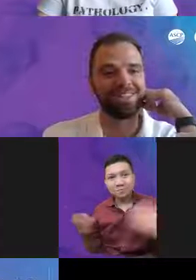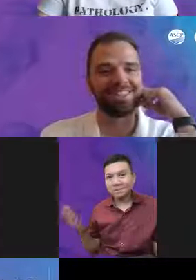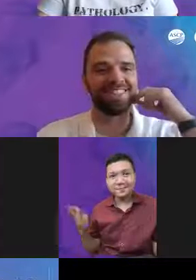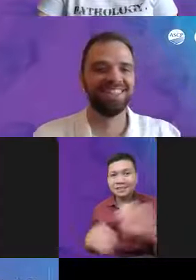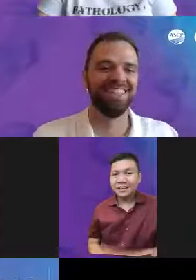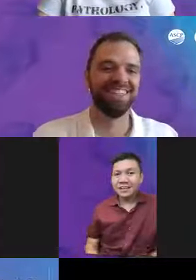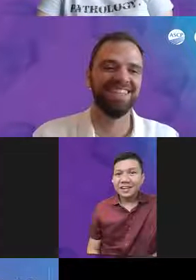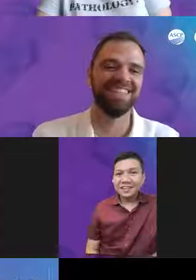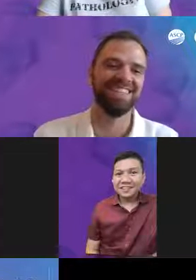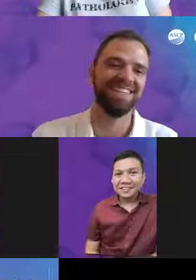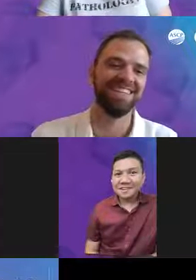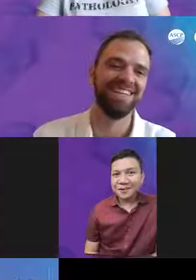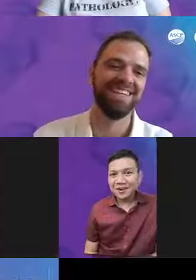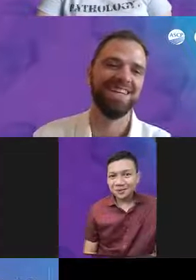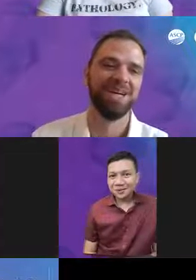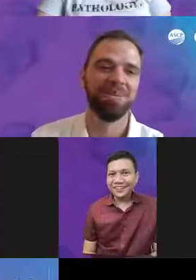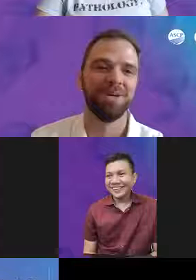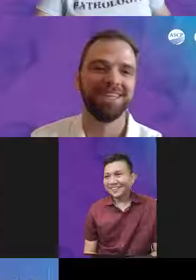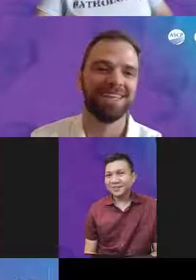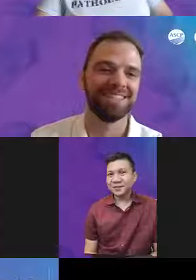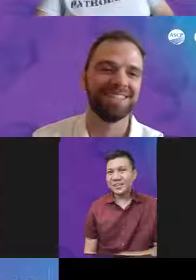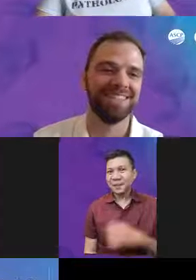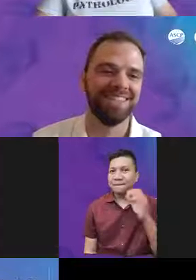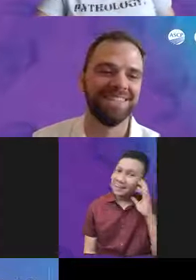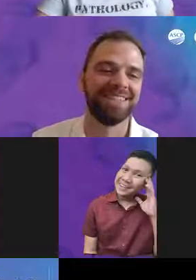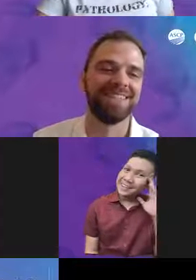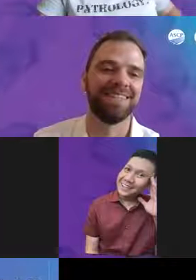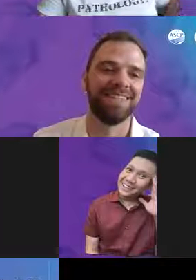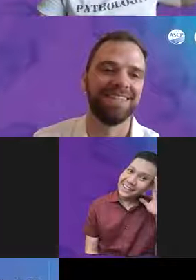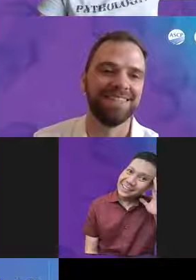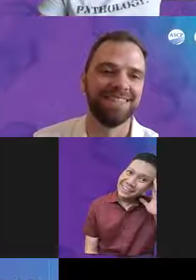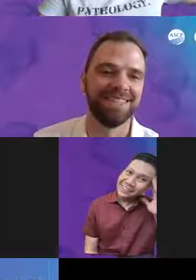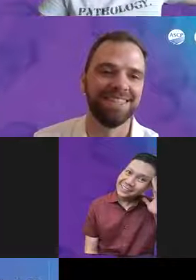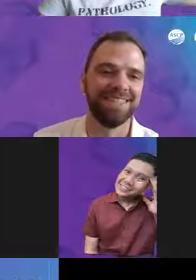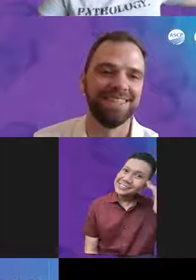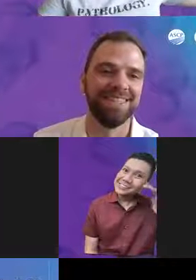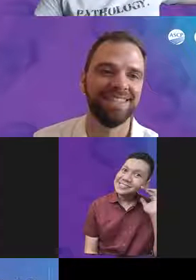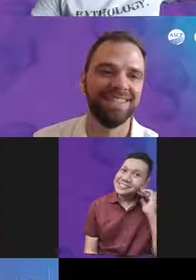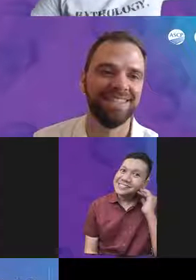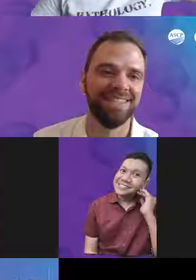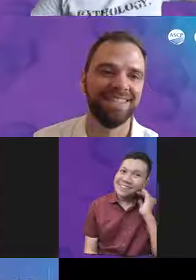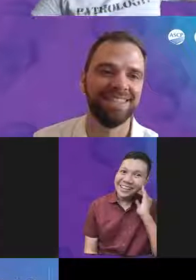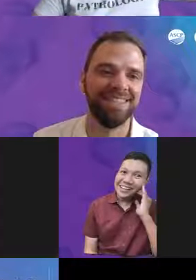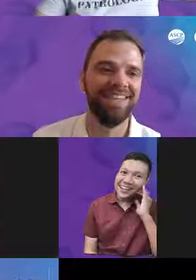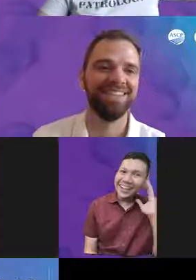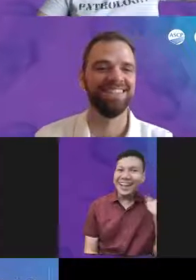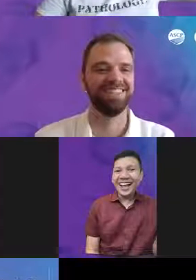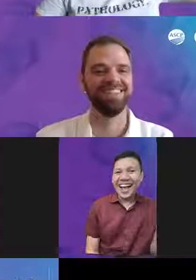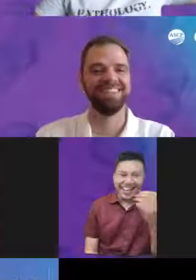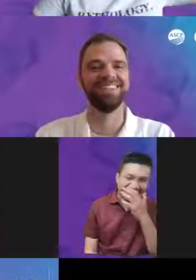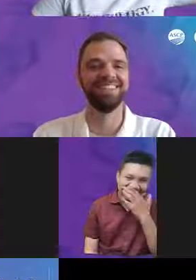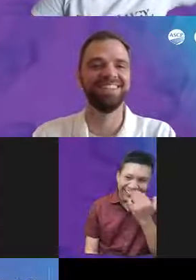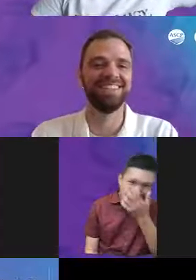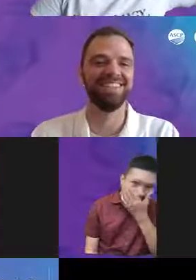bird skills. You never know. I'm sitting there thinking, I don't think I'm preparing my students well enough. We've